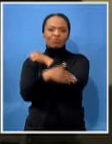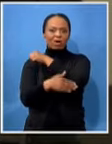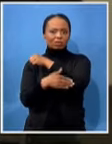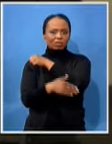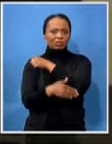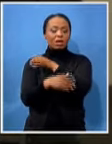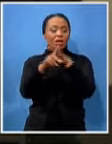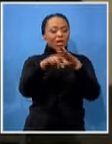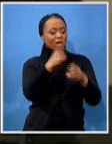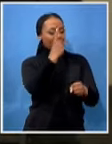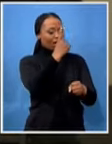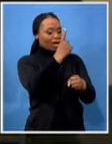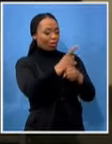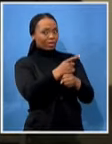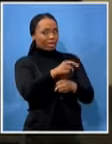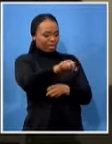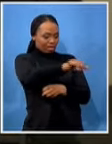top of